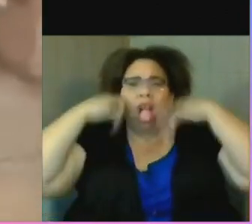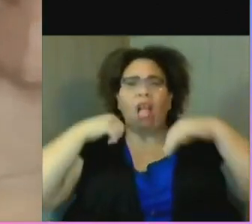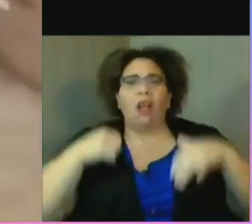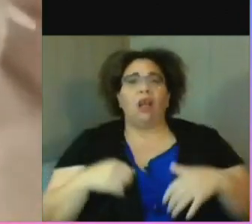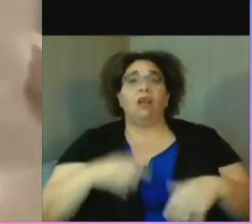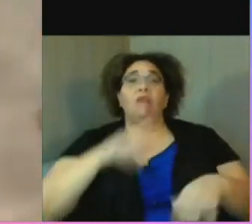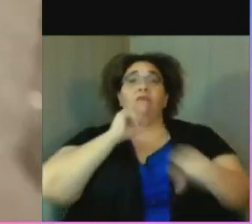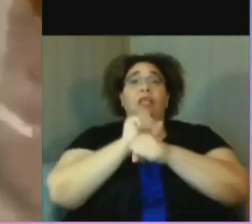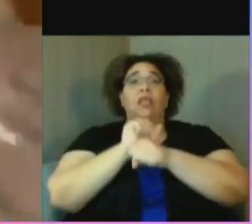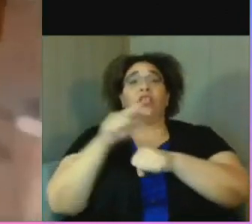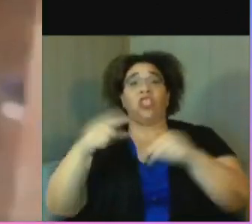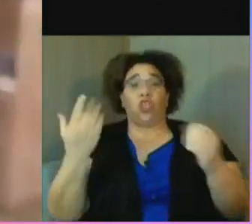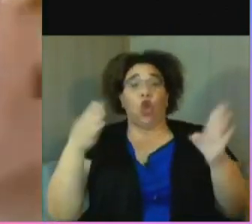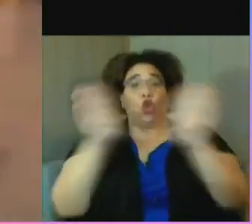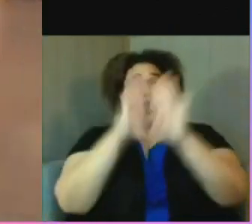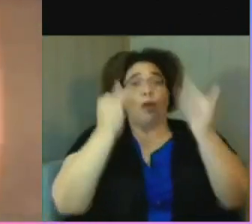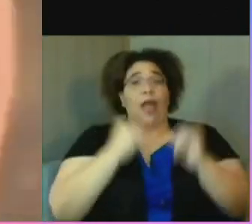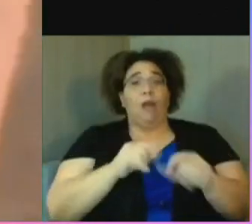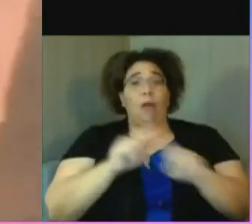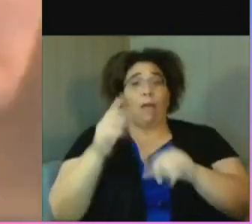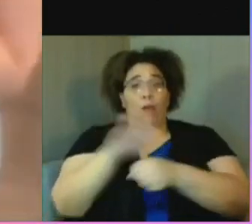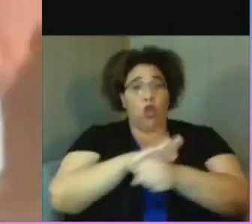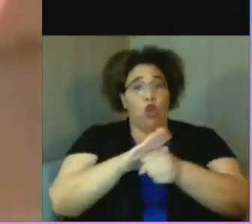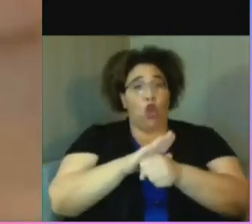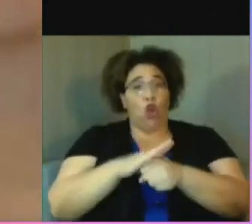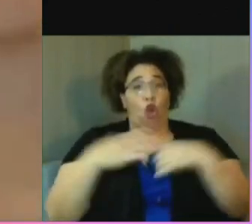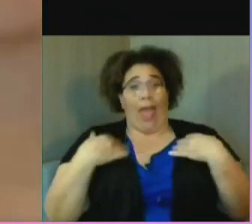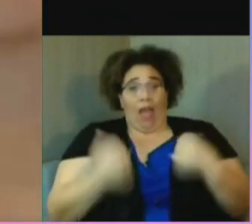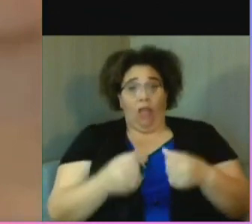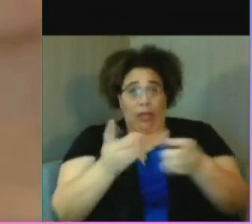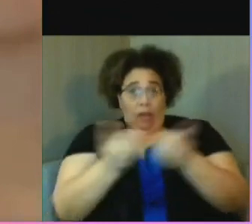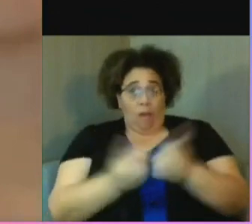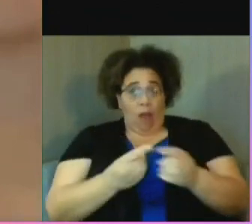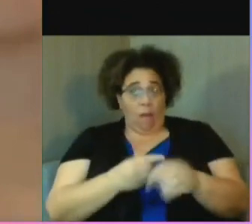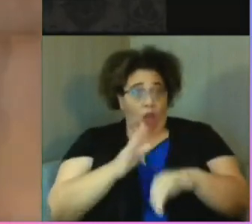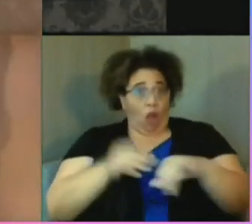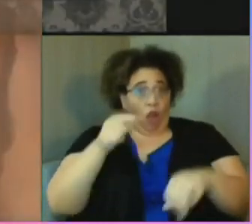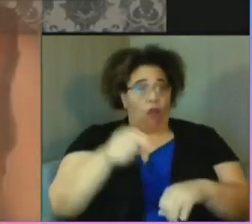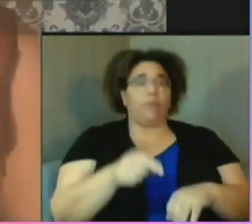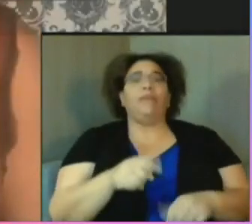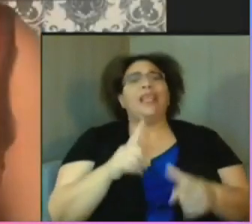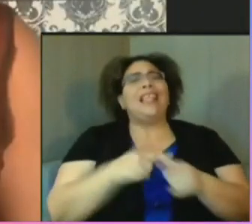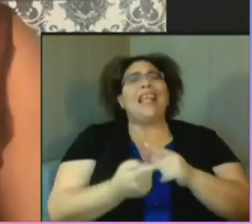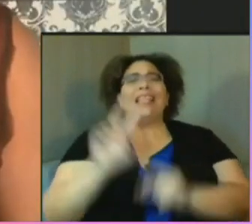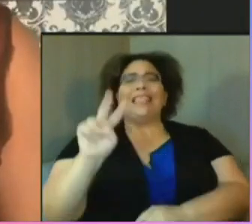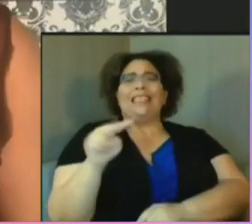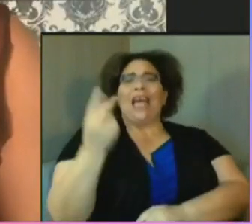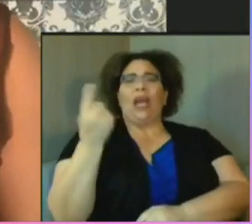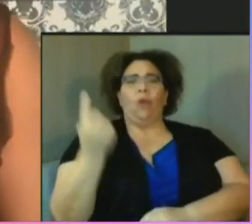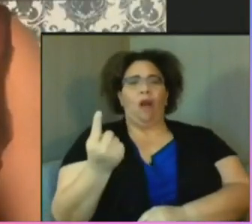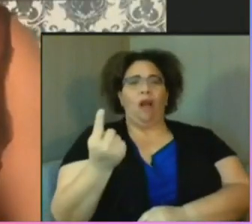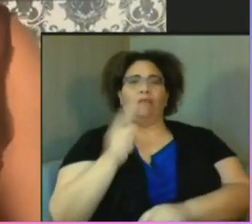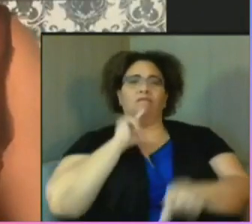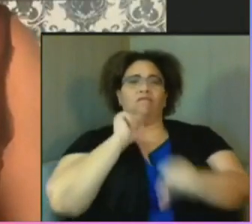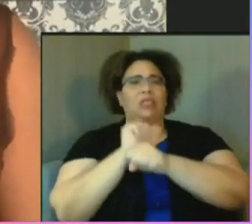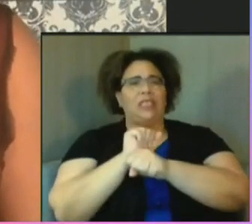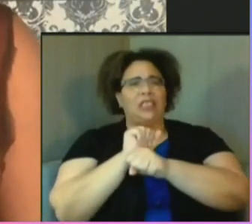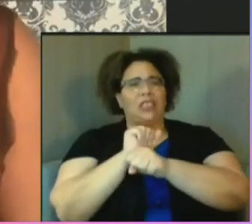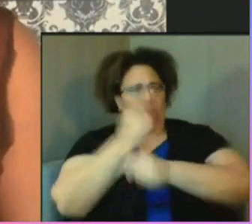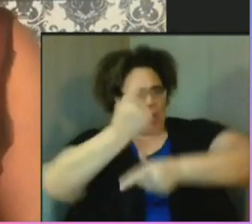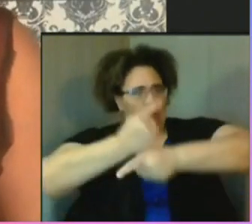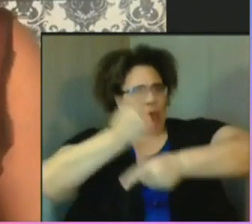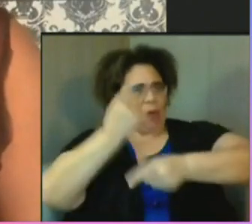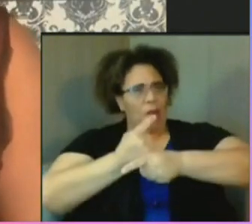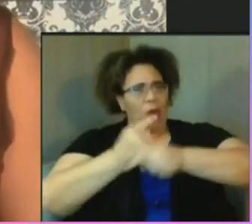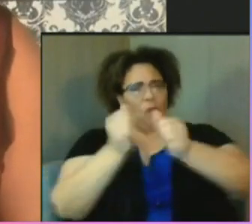is closed right now. Maybe your local health department. And then the next one that I thought is so appropriate